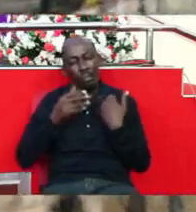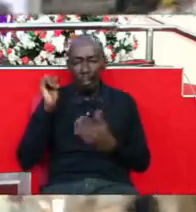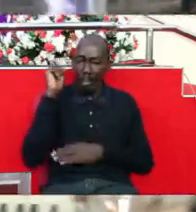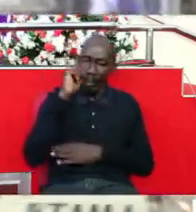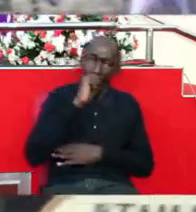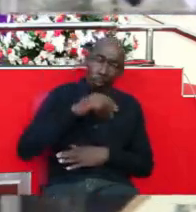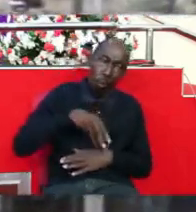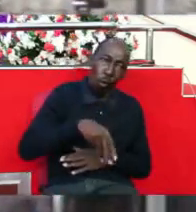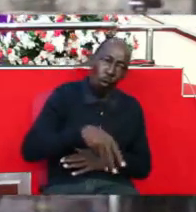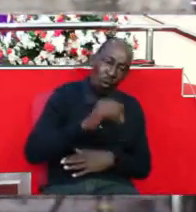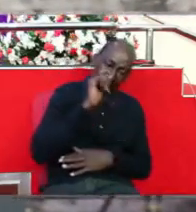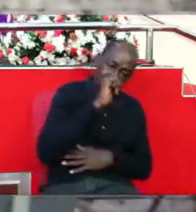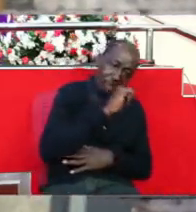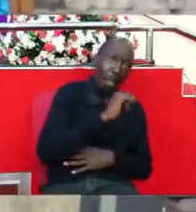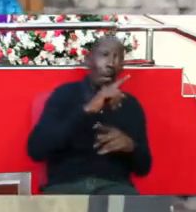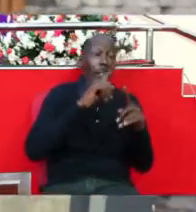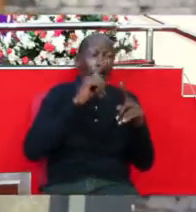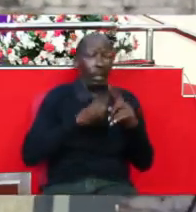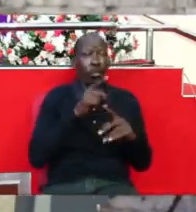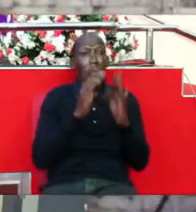But when you prayed for us,